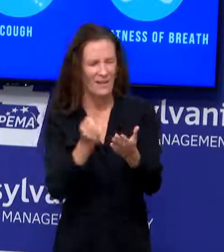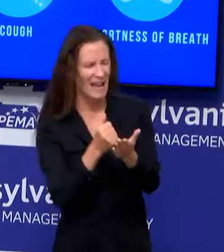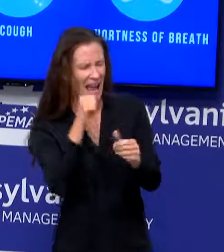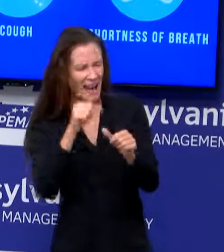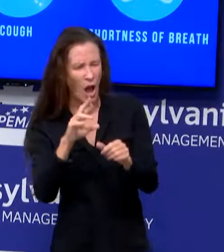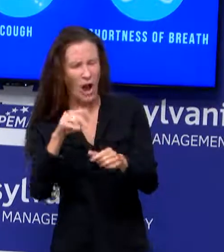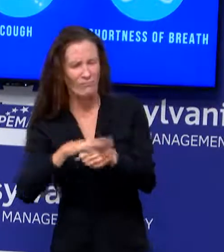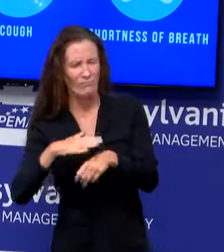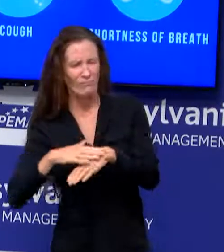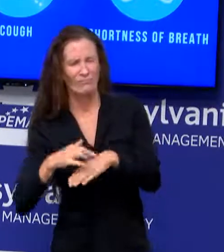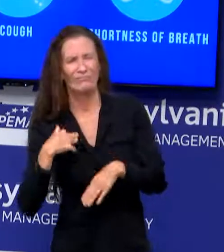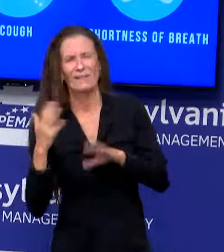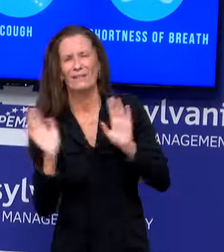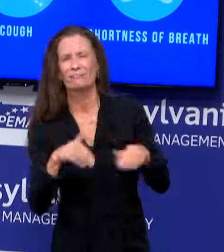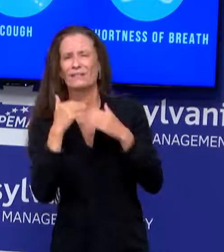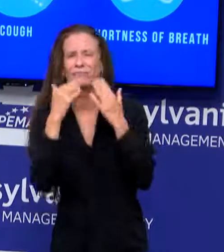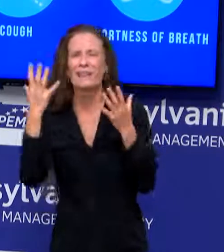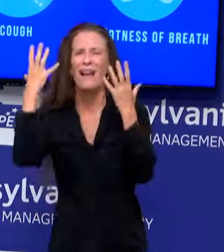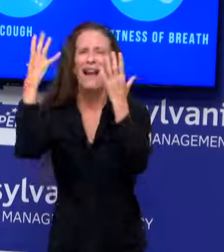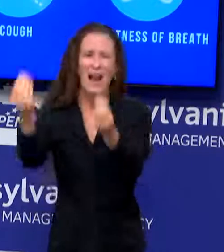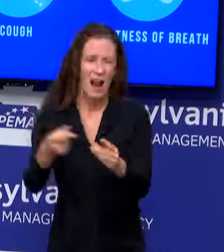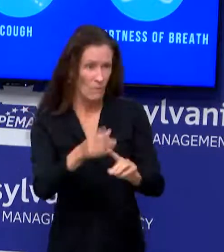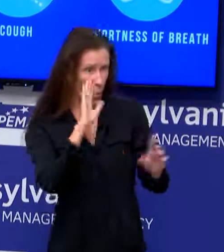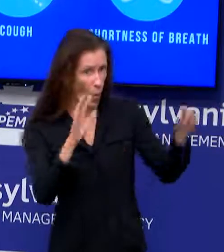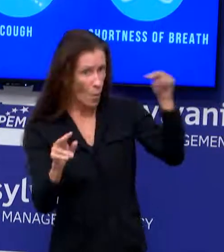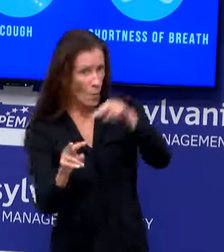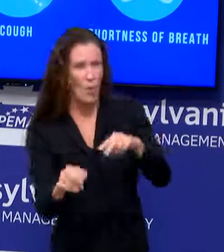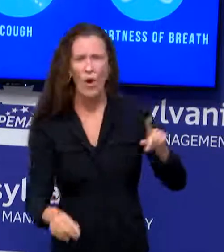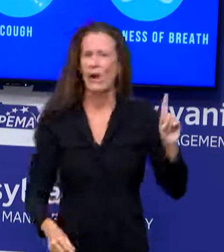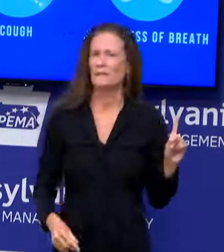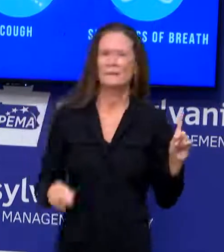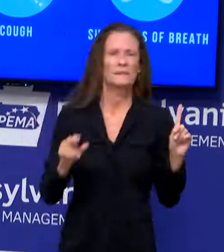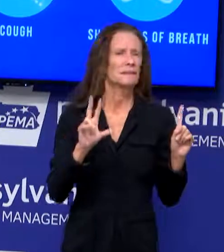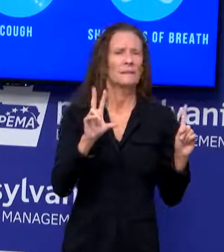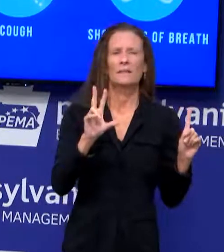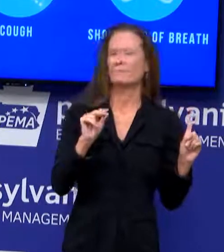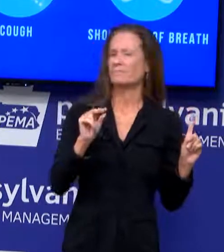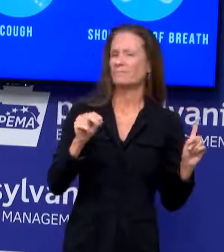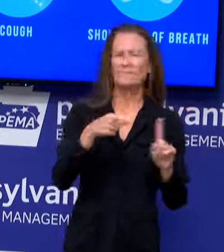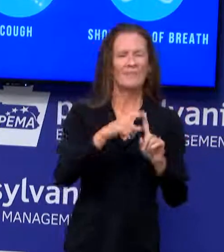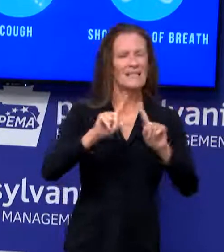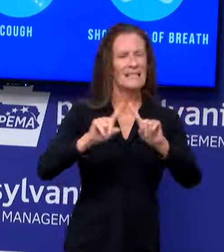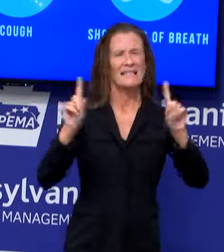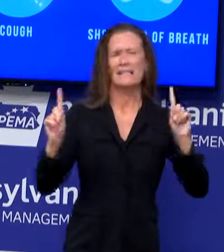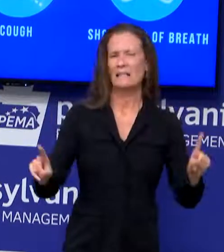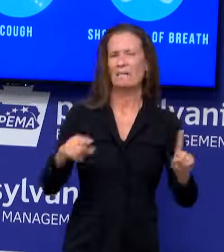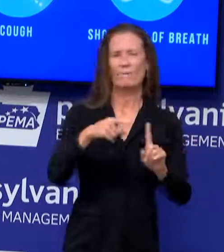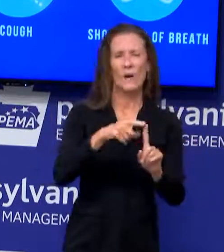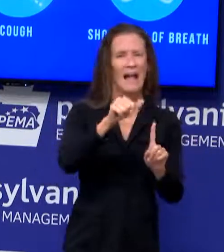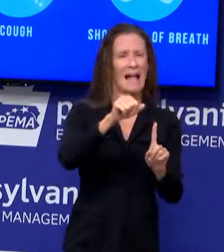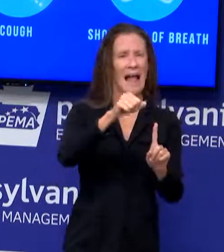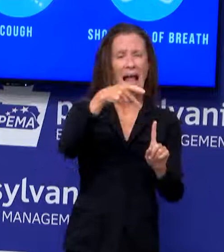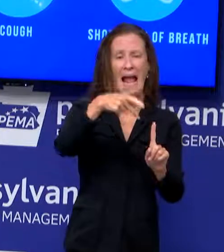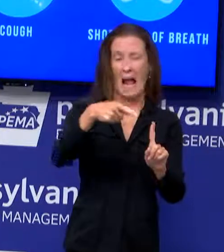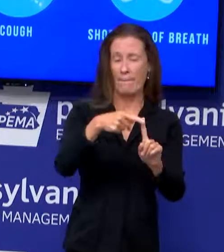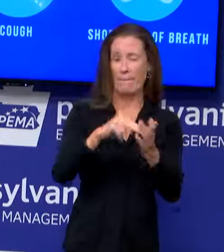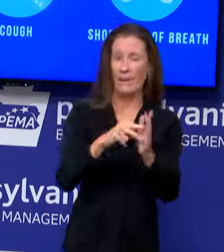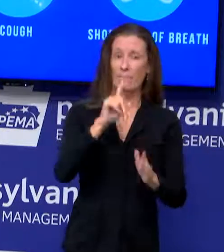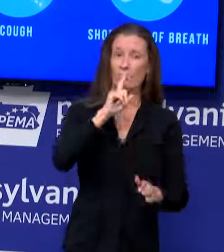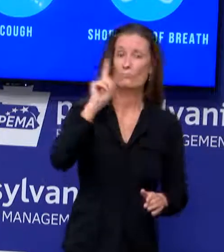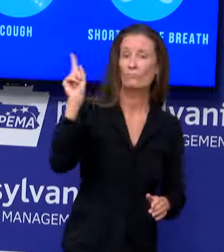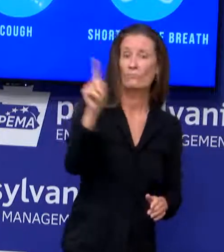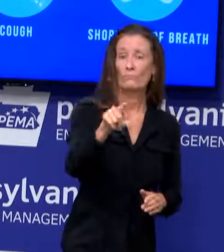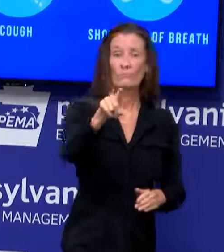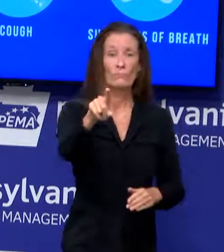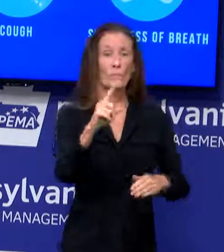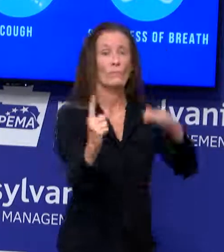the app does. So, and we'll be not using the app to enforce quarantines. So if someone is positive with COVID-19, they have to